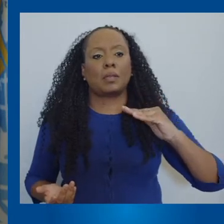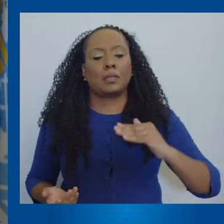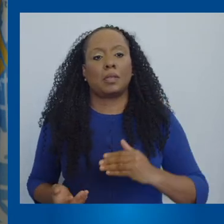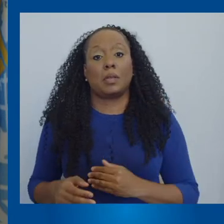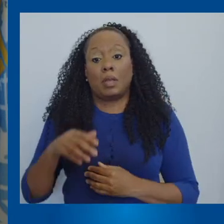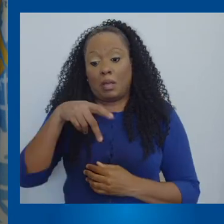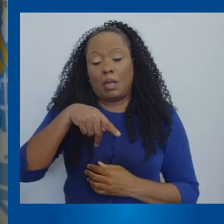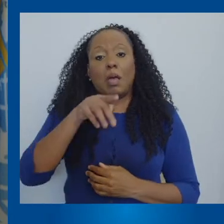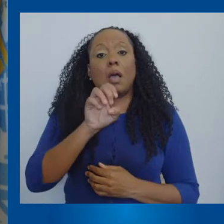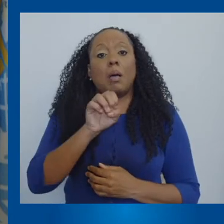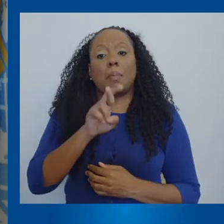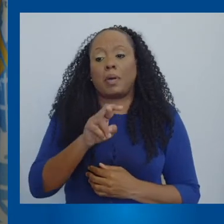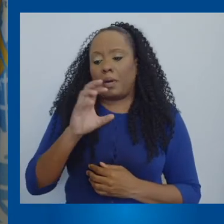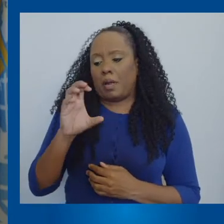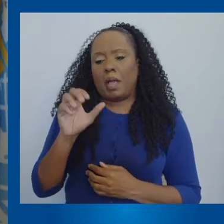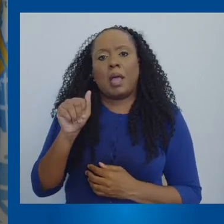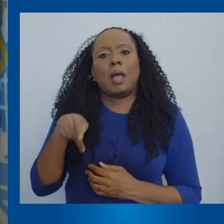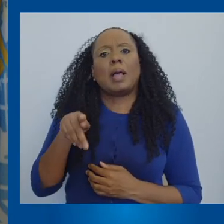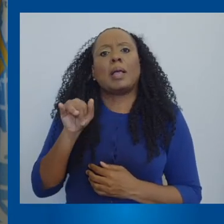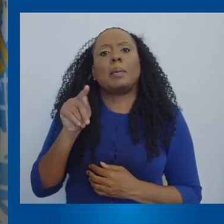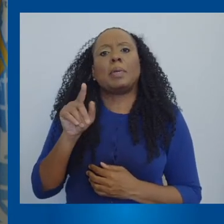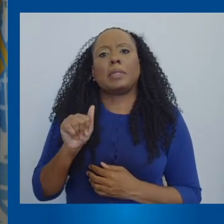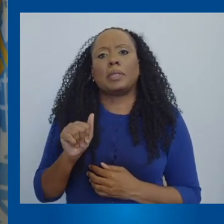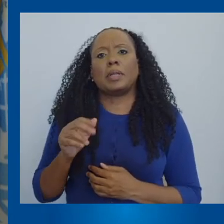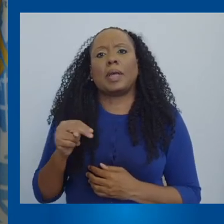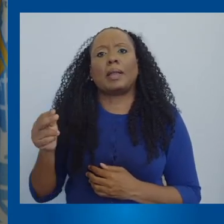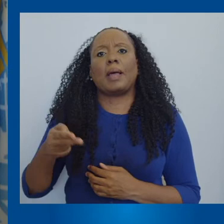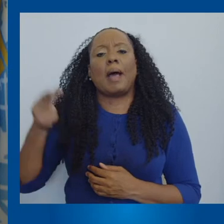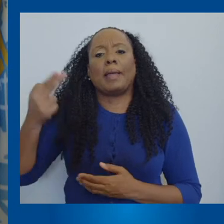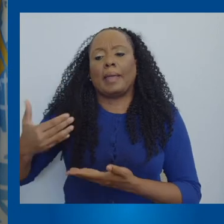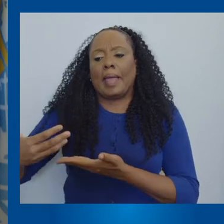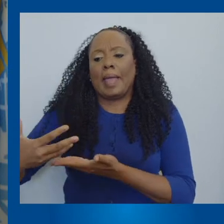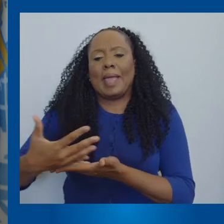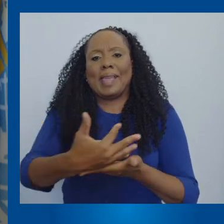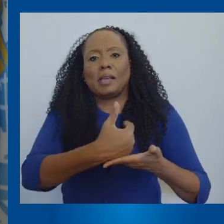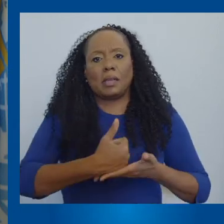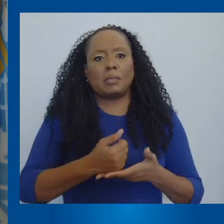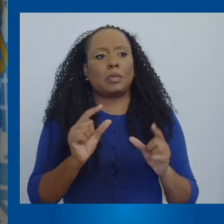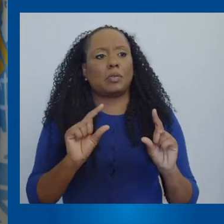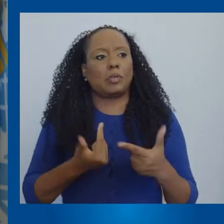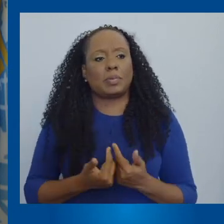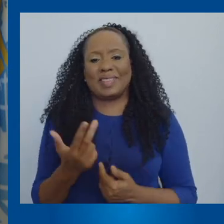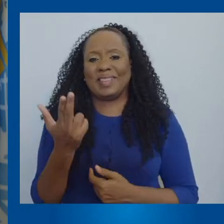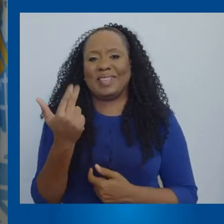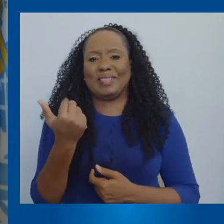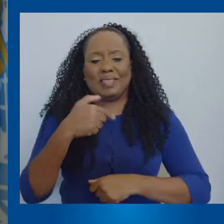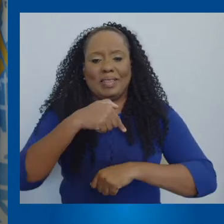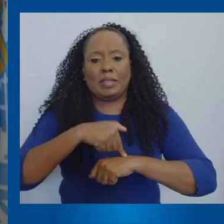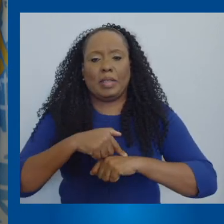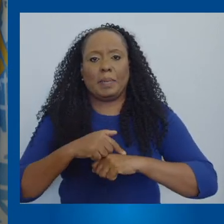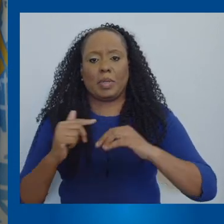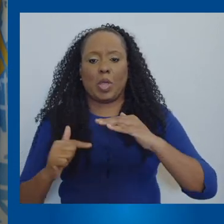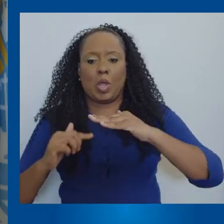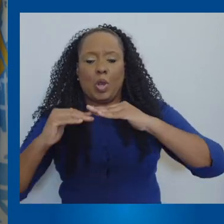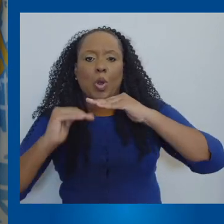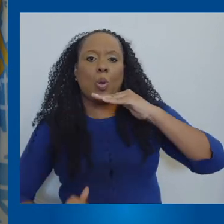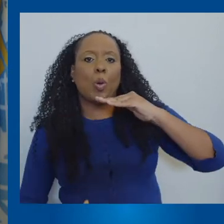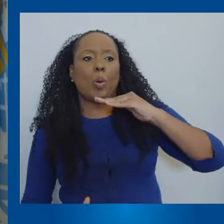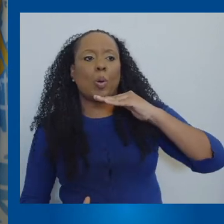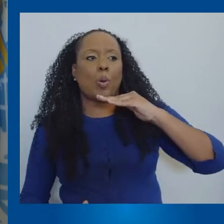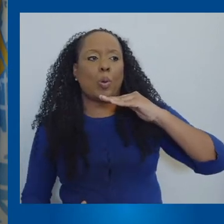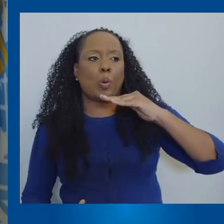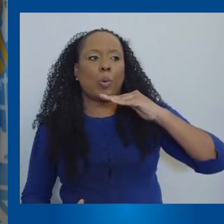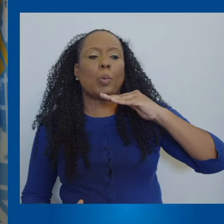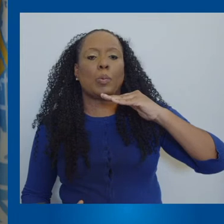capita basis, high-income groups' material footprint is 13 times lower in low income, as